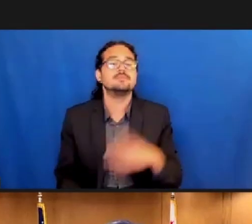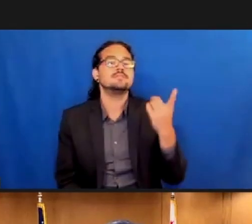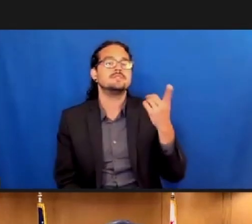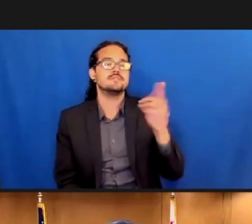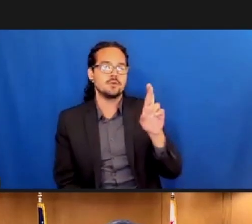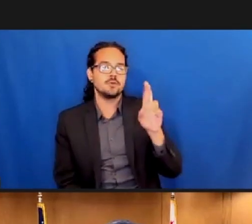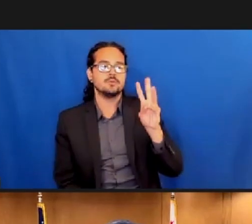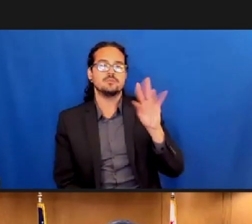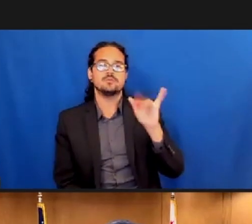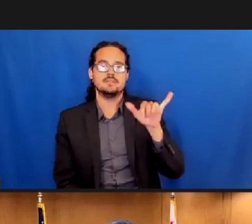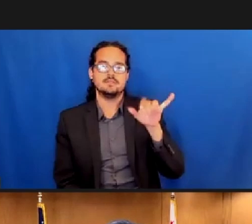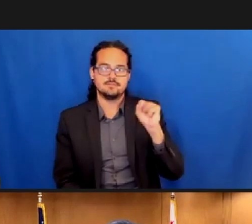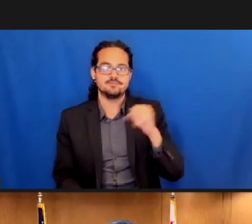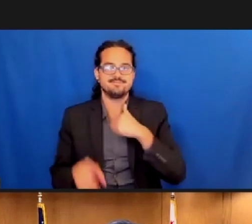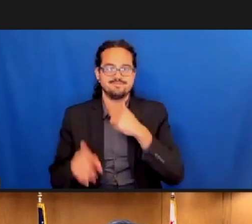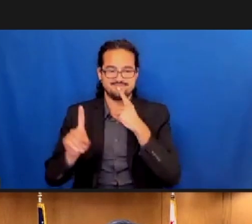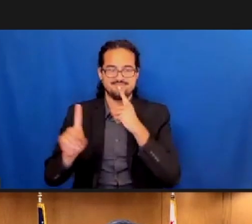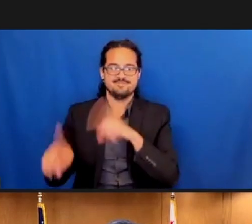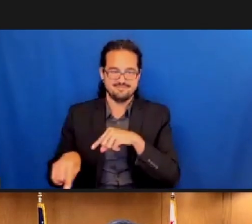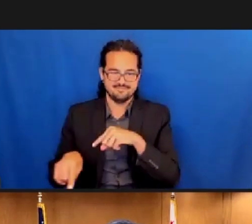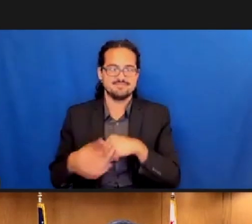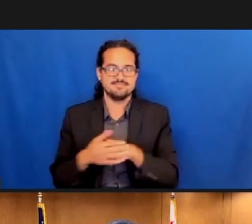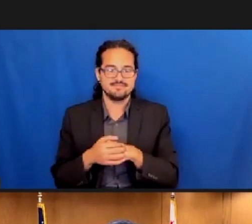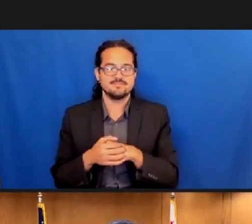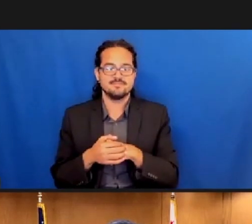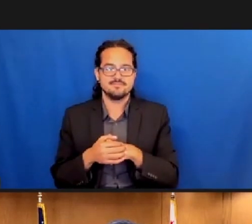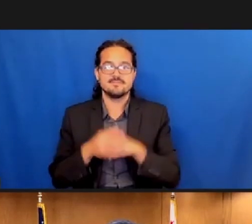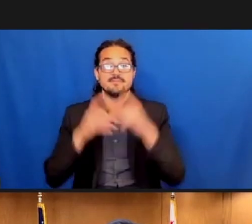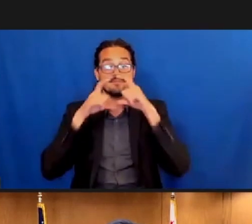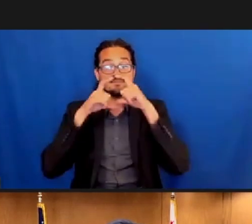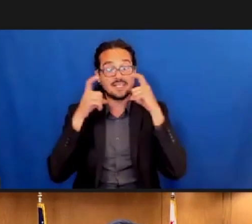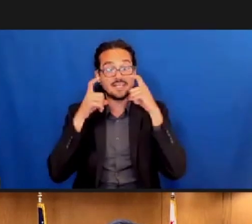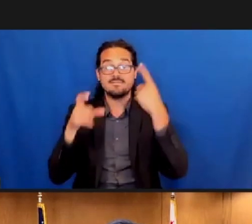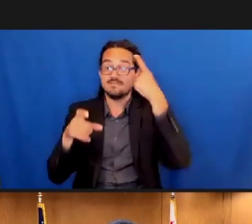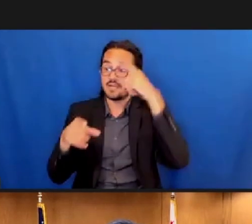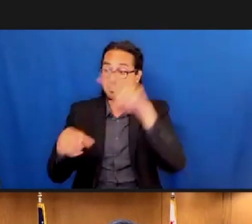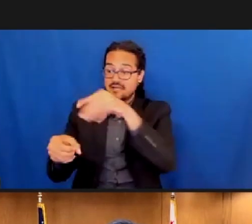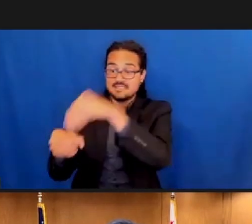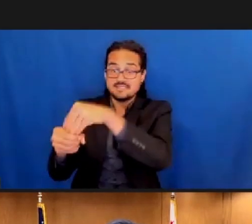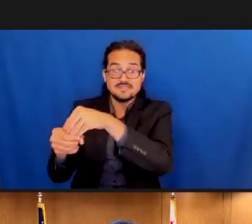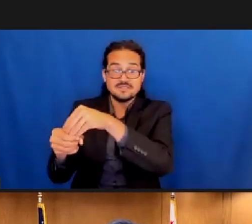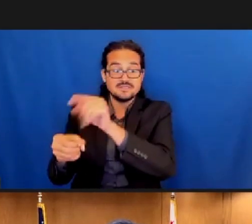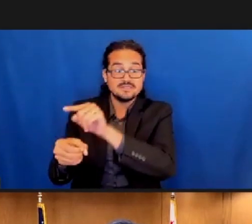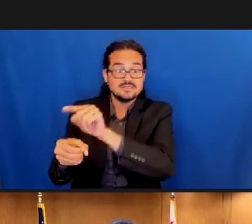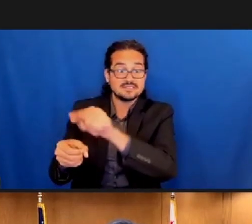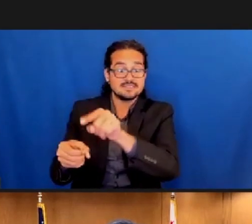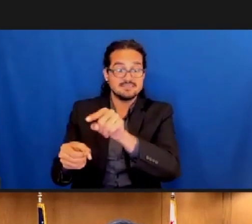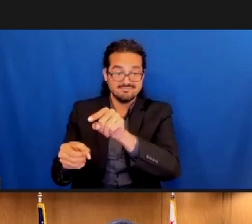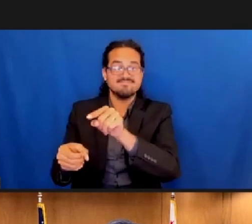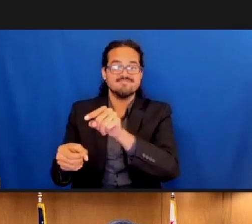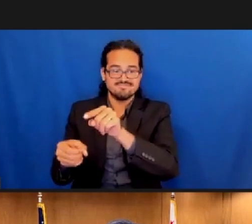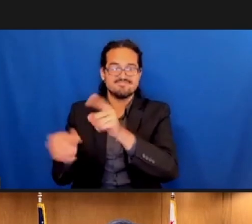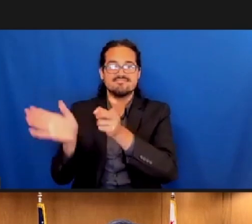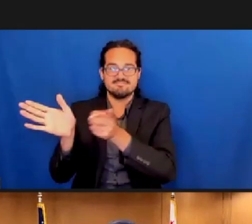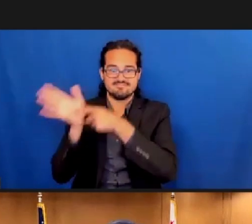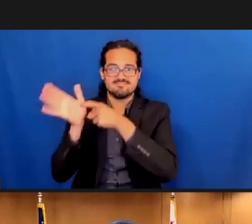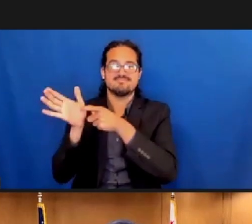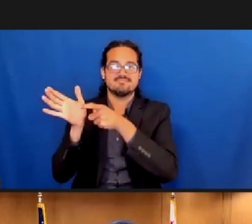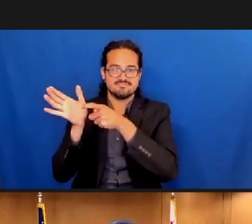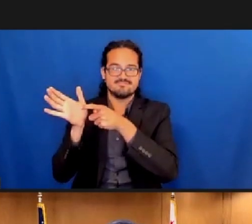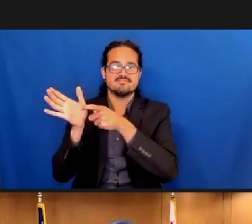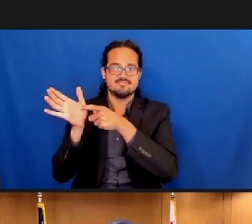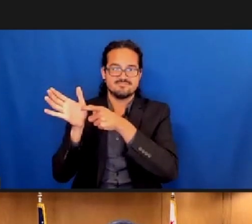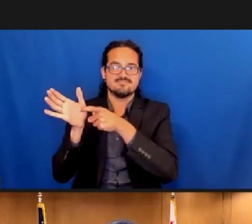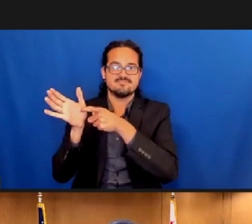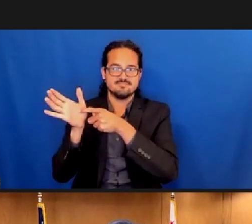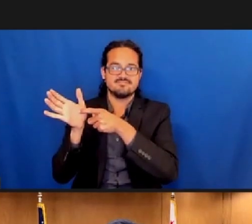peoples indoors if it's outside of your household. That's one of the sort of the known elements of the